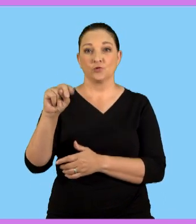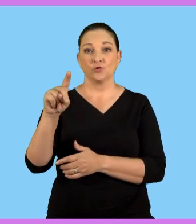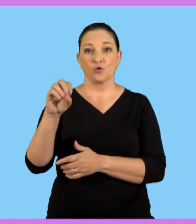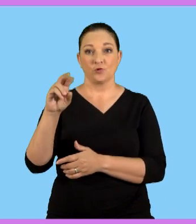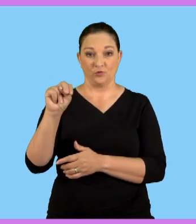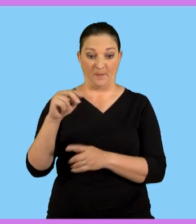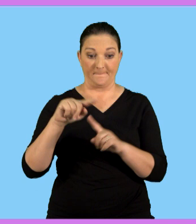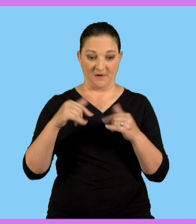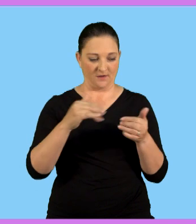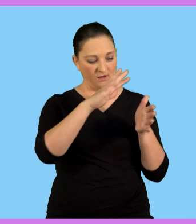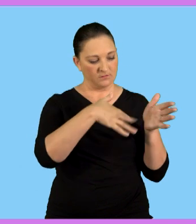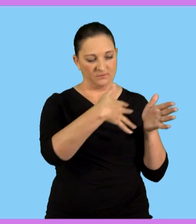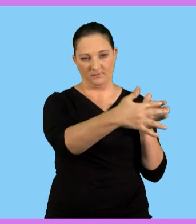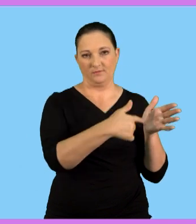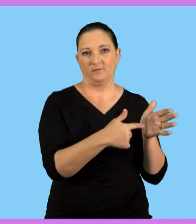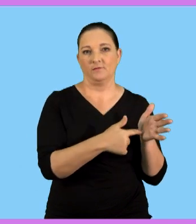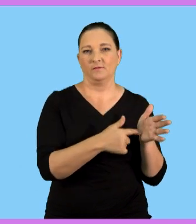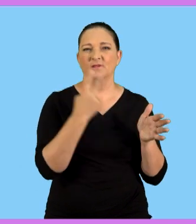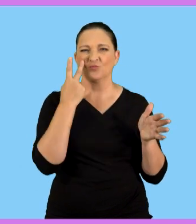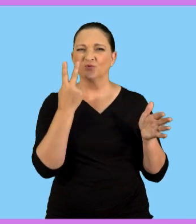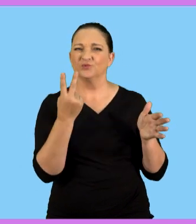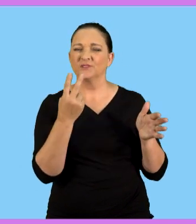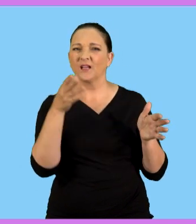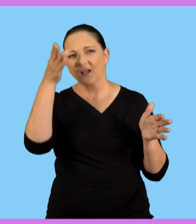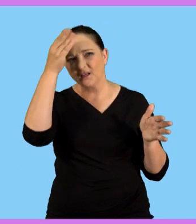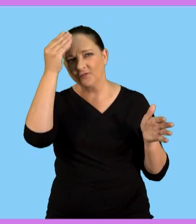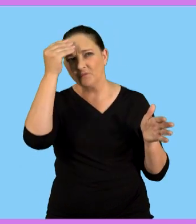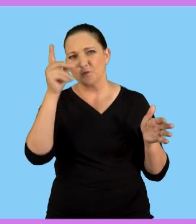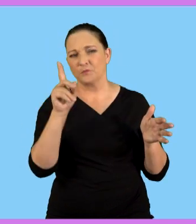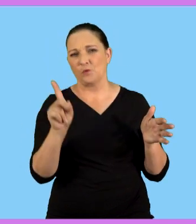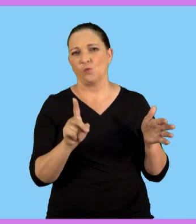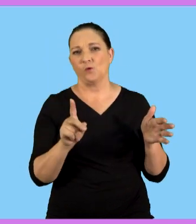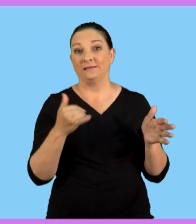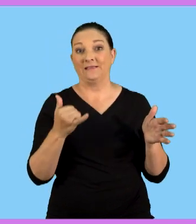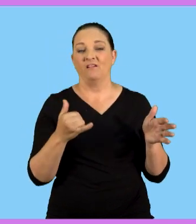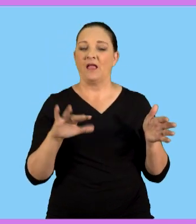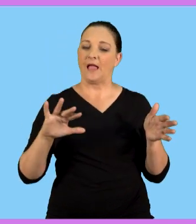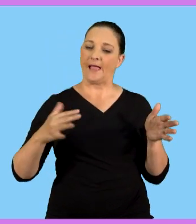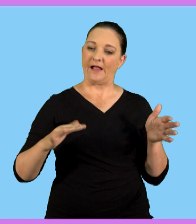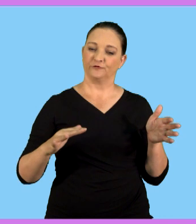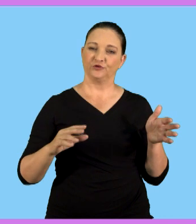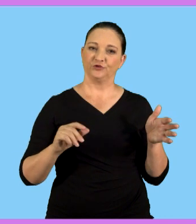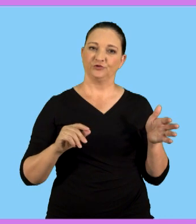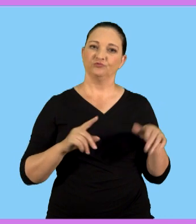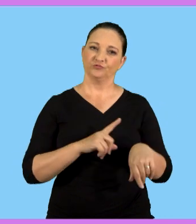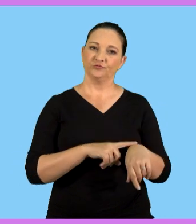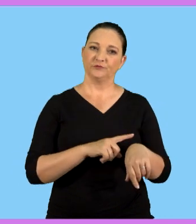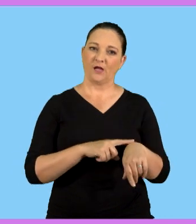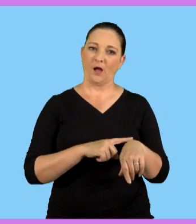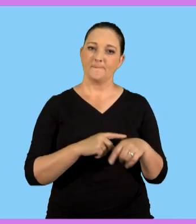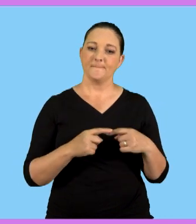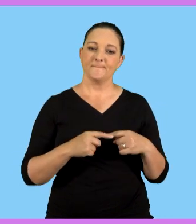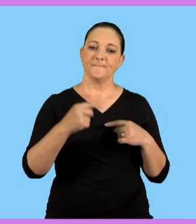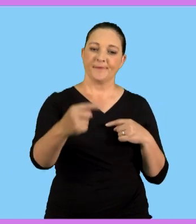Here we have our distance table and the given information to calculate the average speed in kilometers per